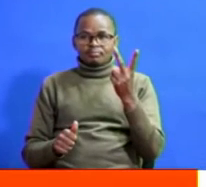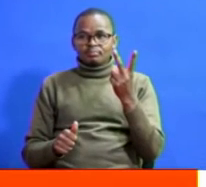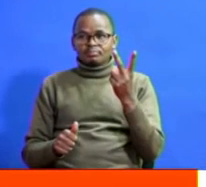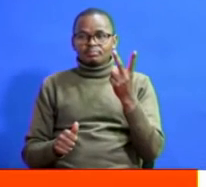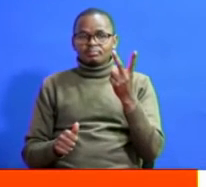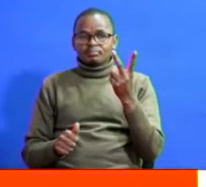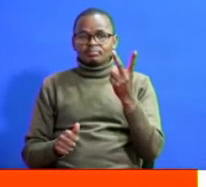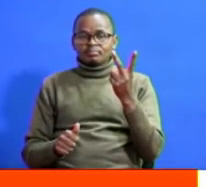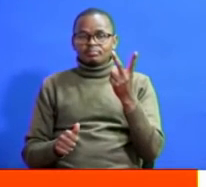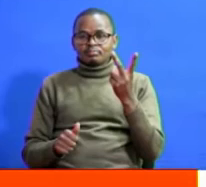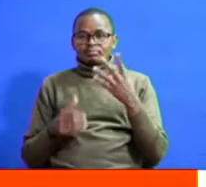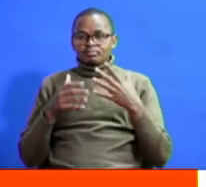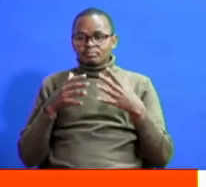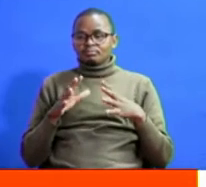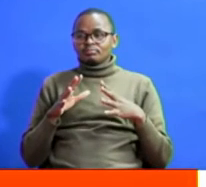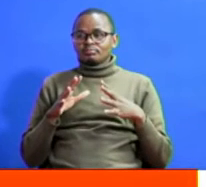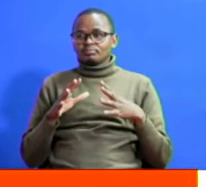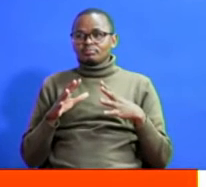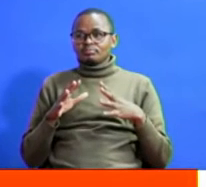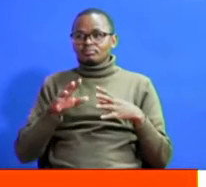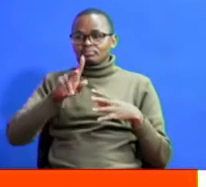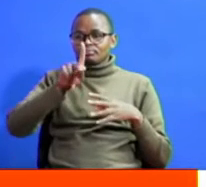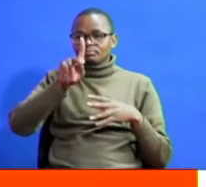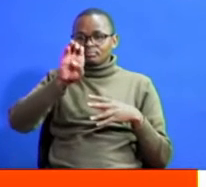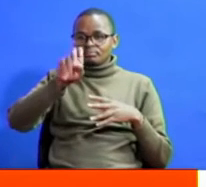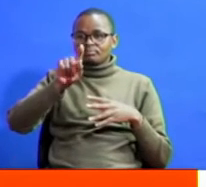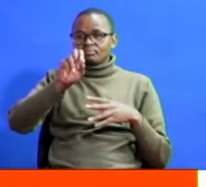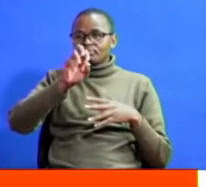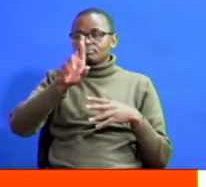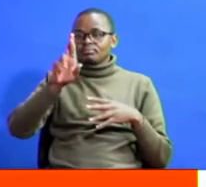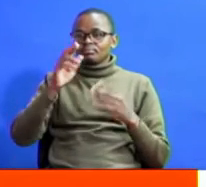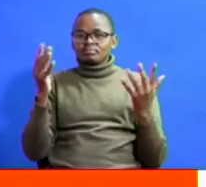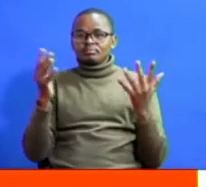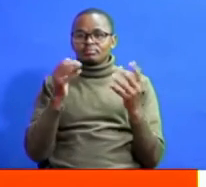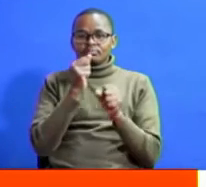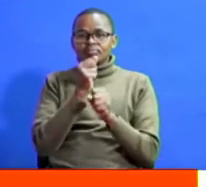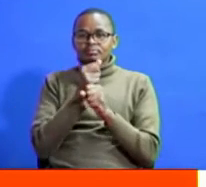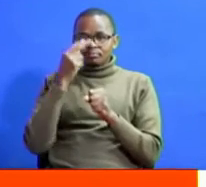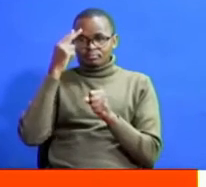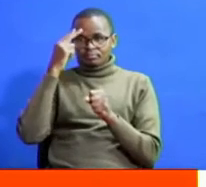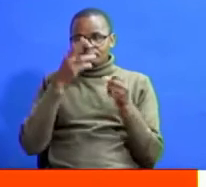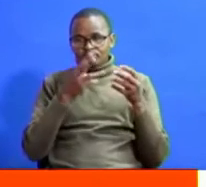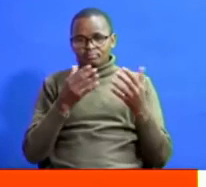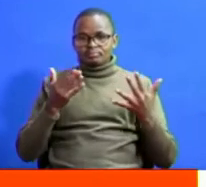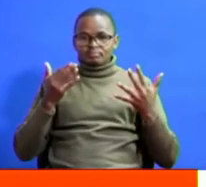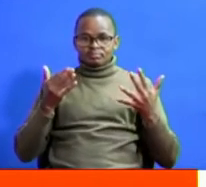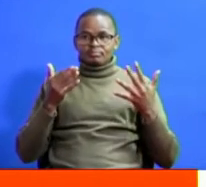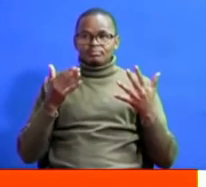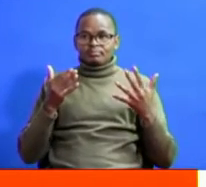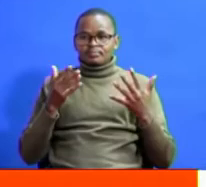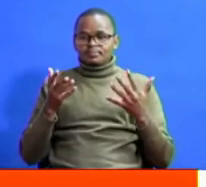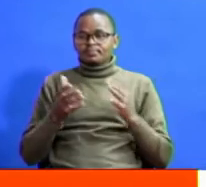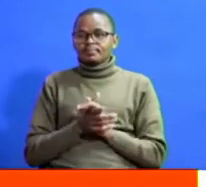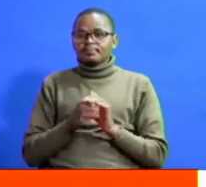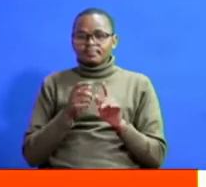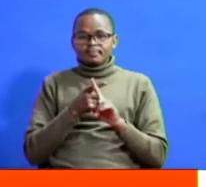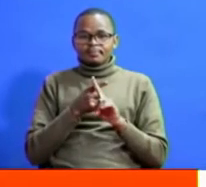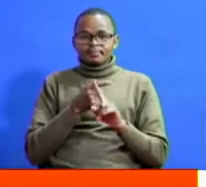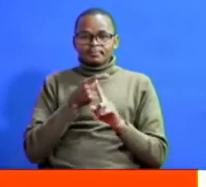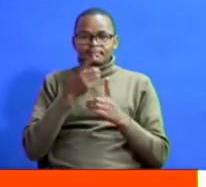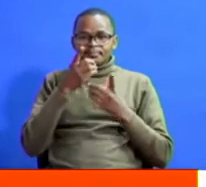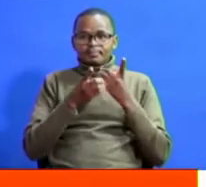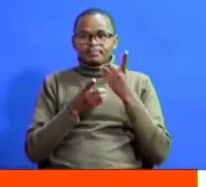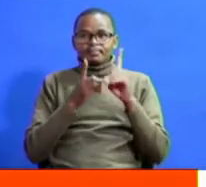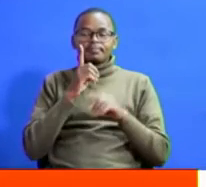other presidential candidates. Keteru, we'll start with you. Where do you see the weight tilting from the debate